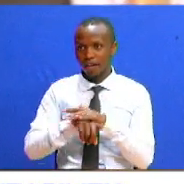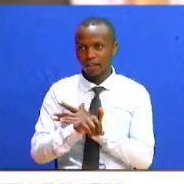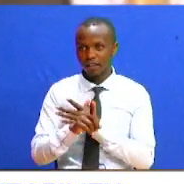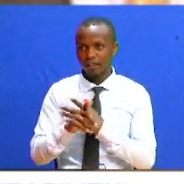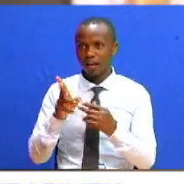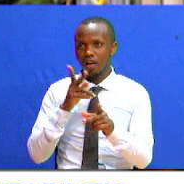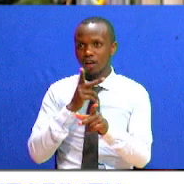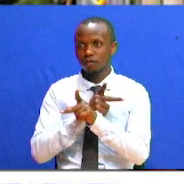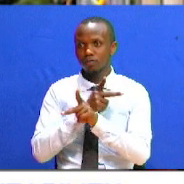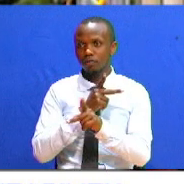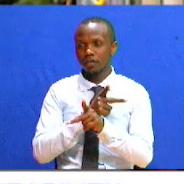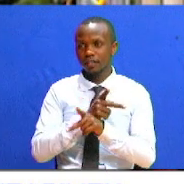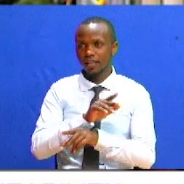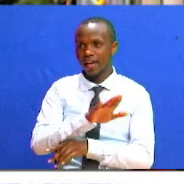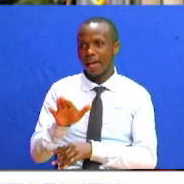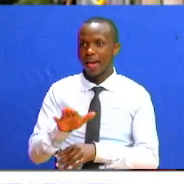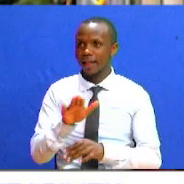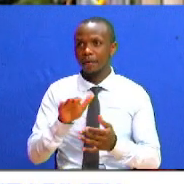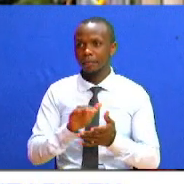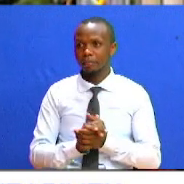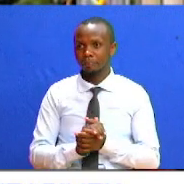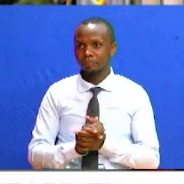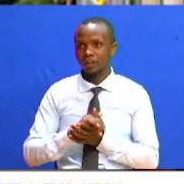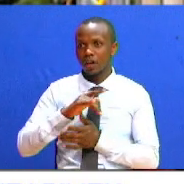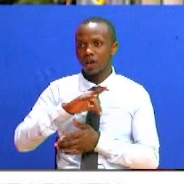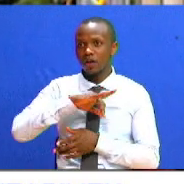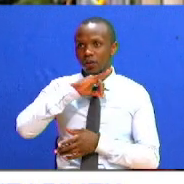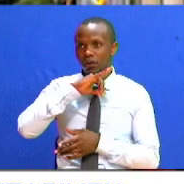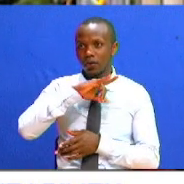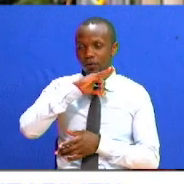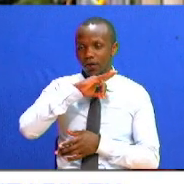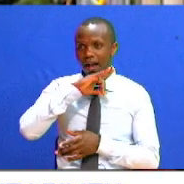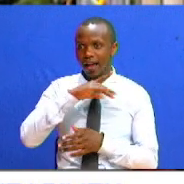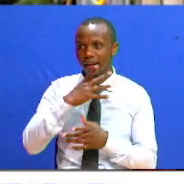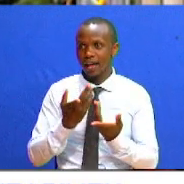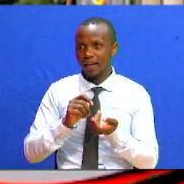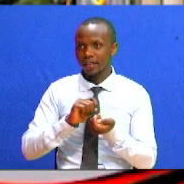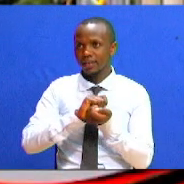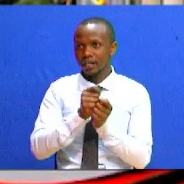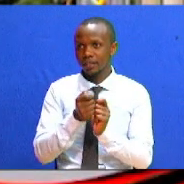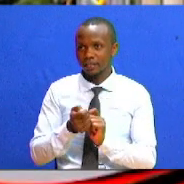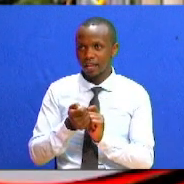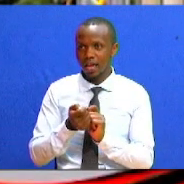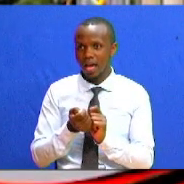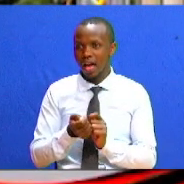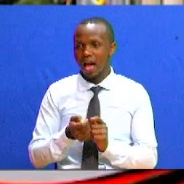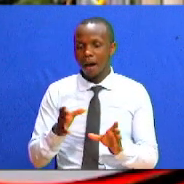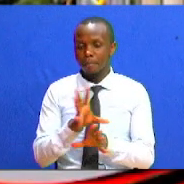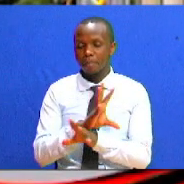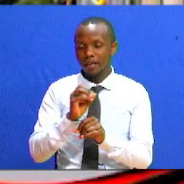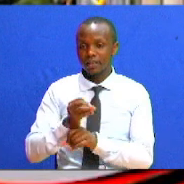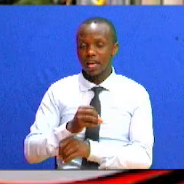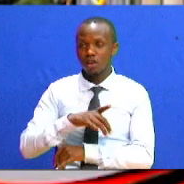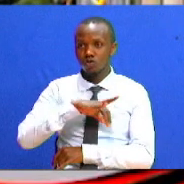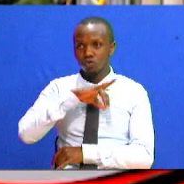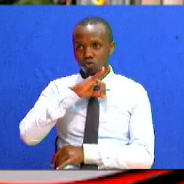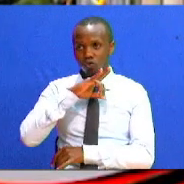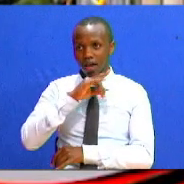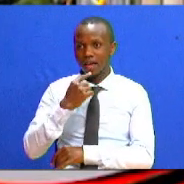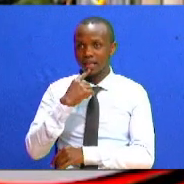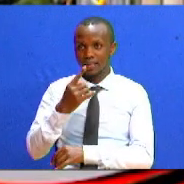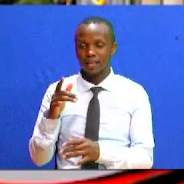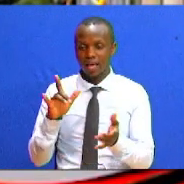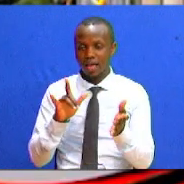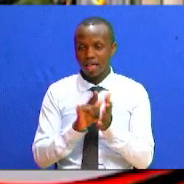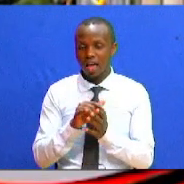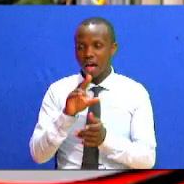protected areas. Meanwhile, in Uganda, in a televised address, President Museveni strongly cautioned youths